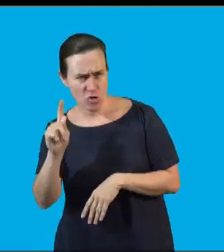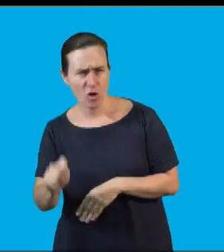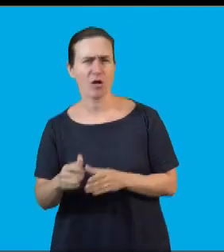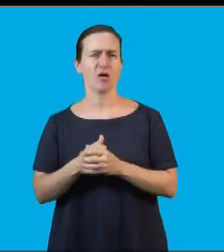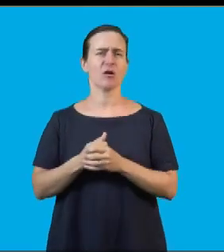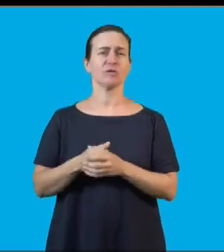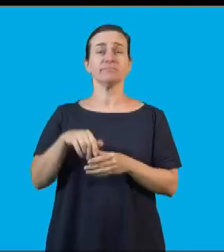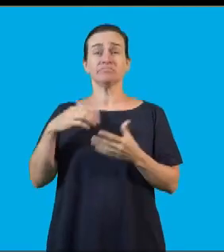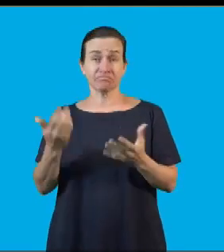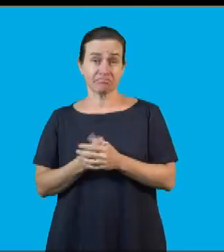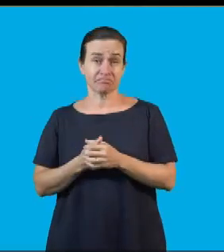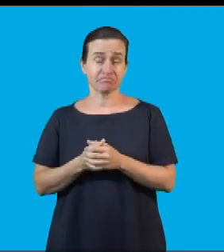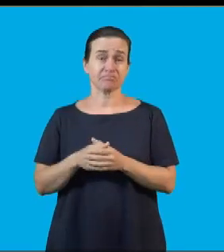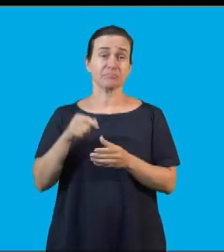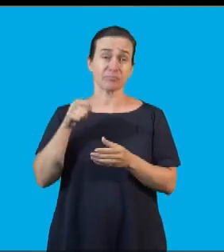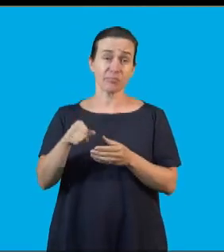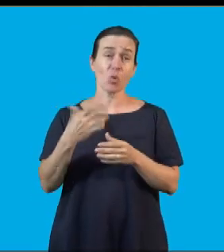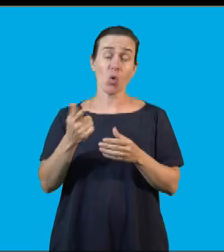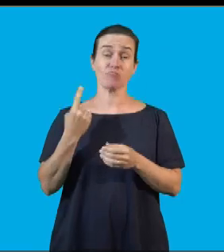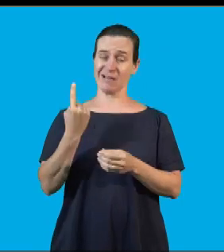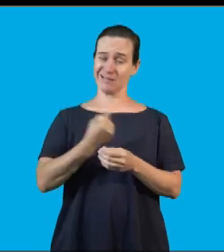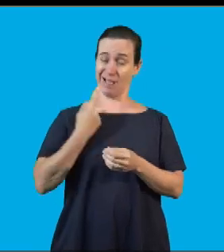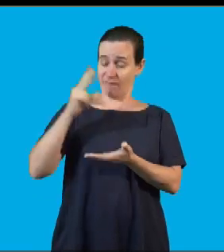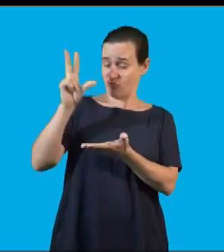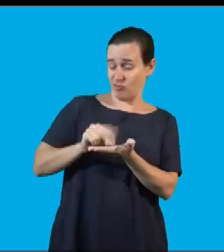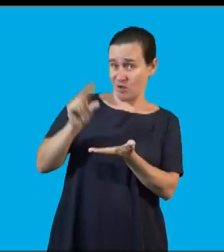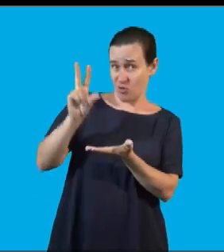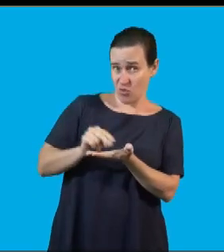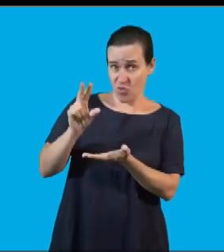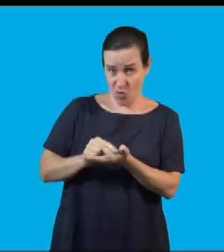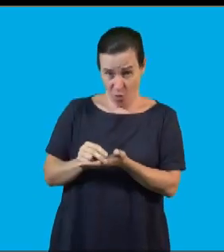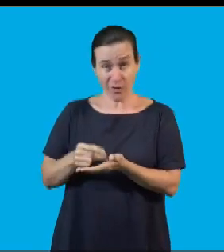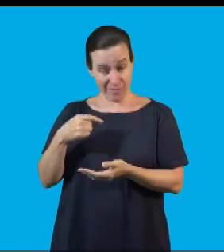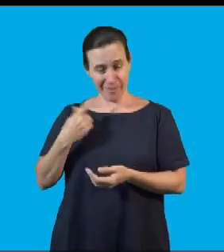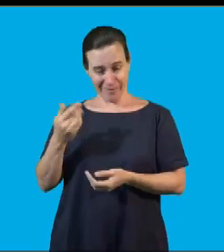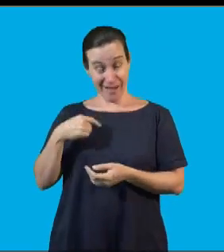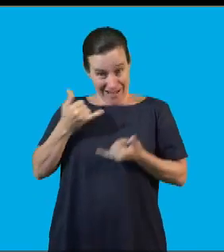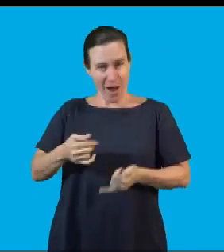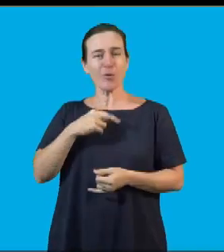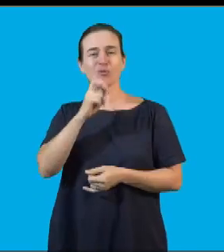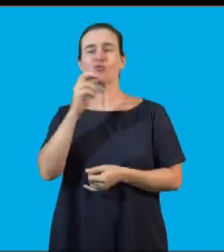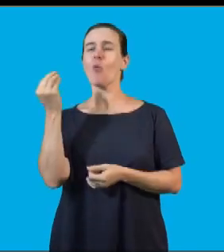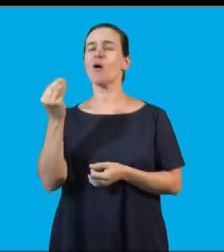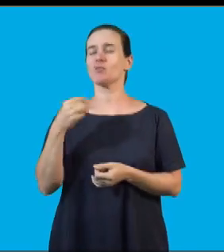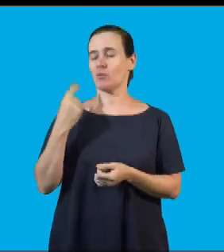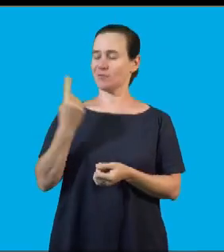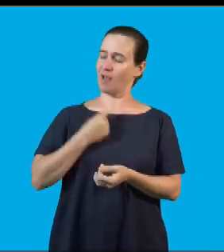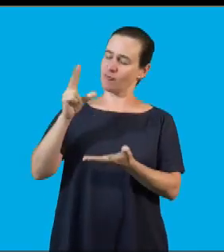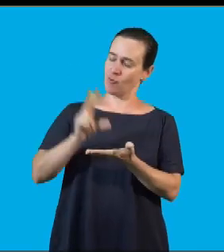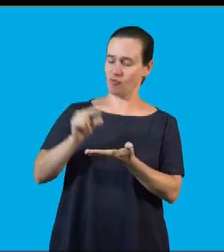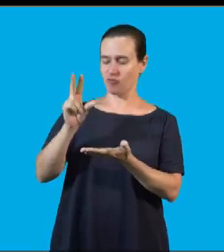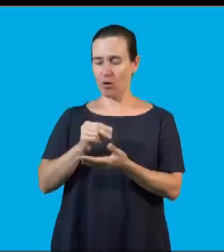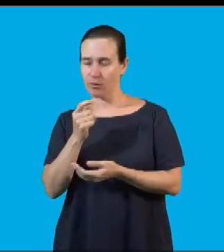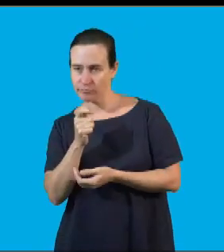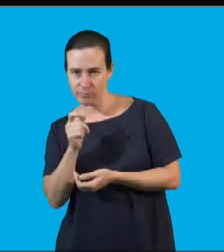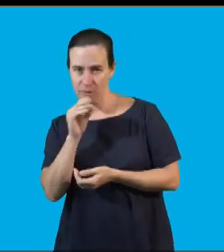quick self-recorded clips that are steadily taking over from typed messages on WhatsApp, reflects a steady generational